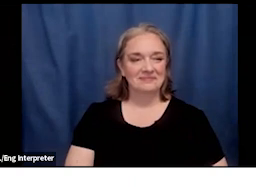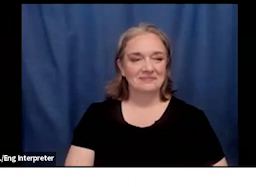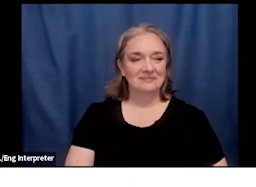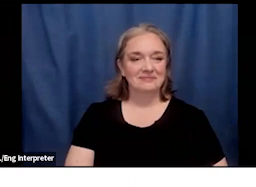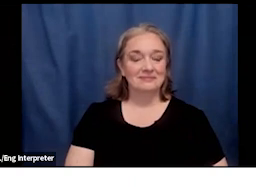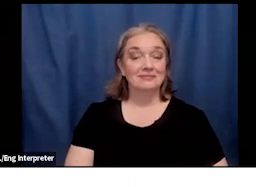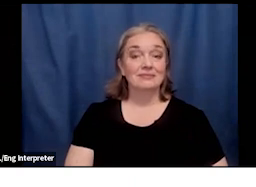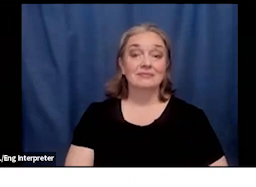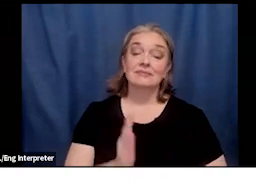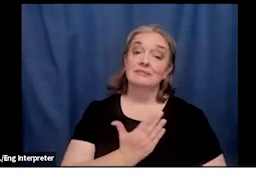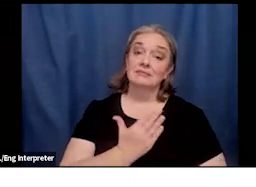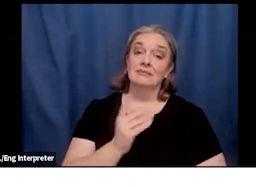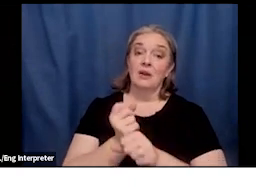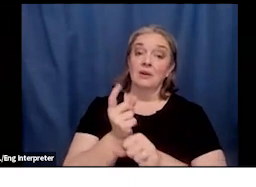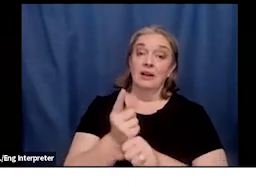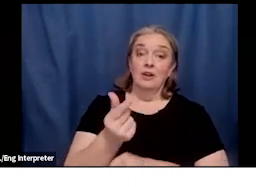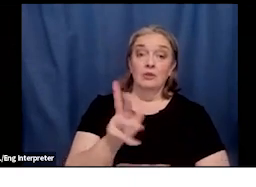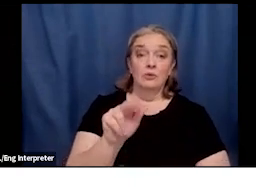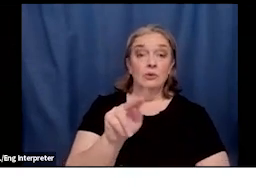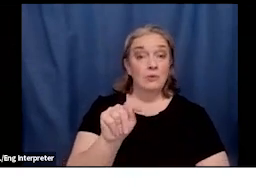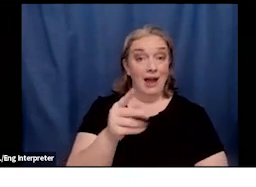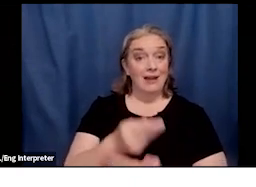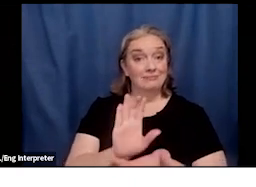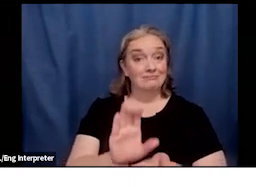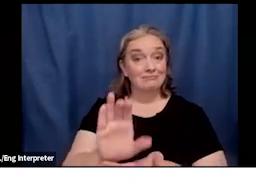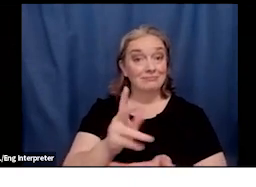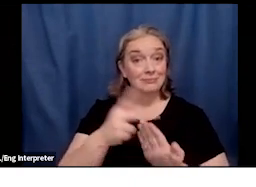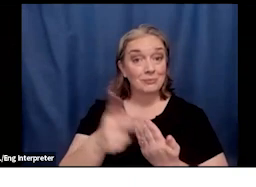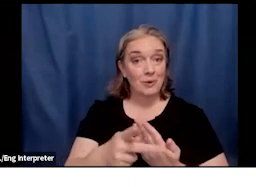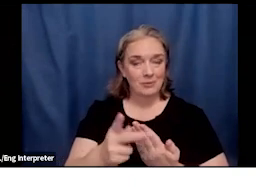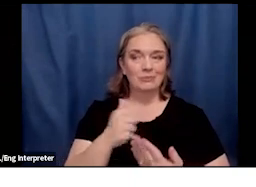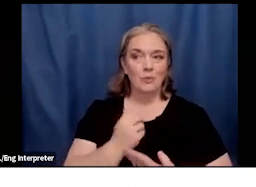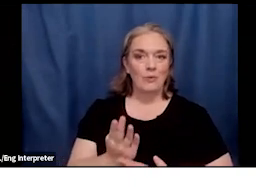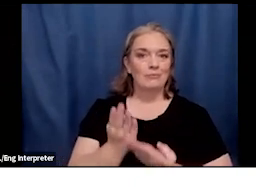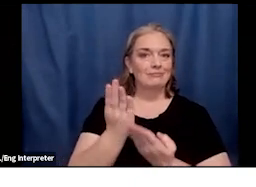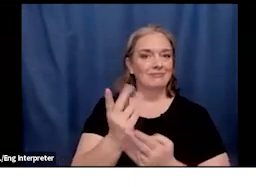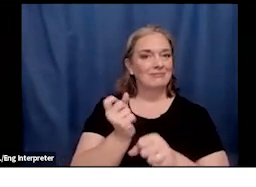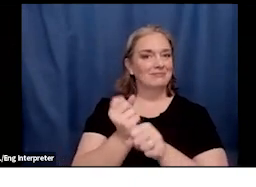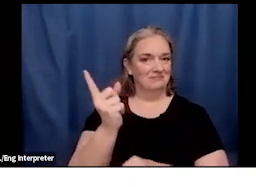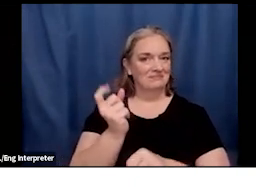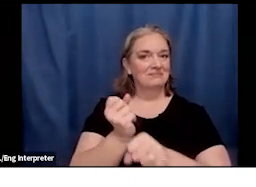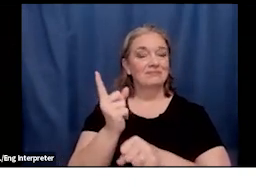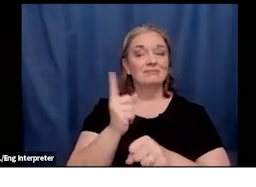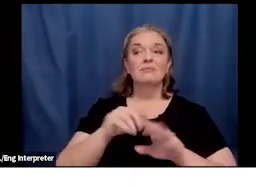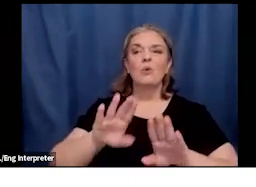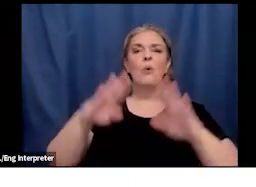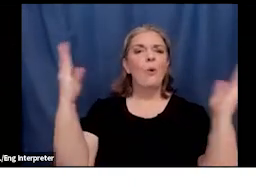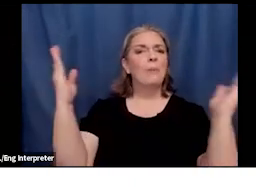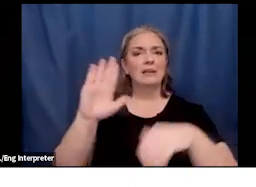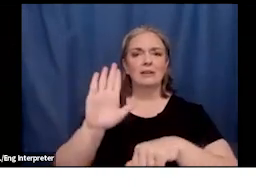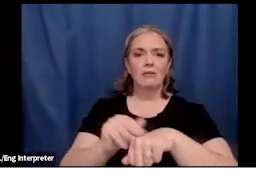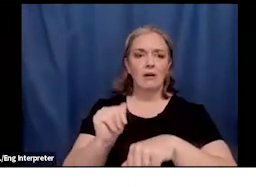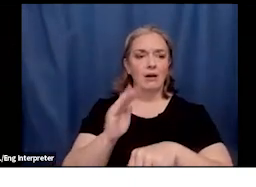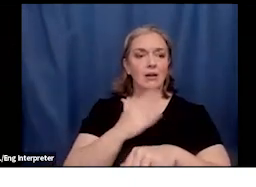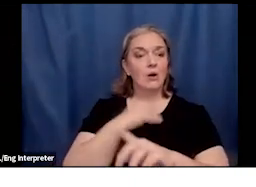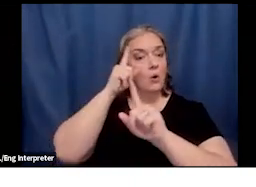So the annual grant program is something that is offered once a year. We open the call, and it is designed to fund meaningful